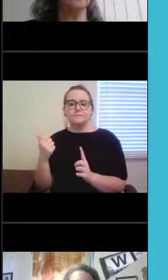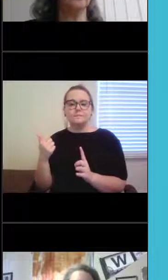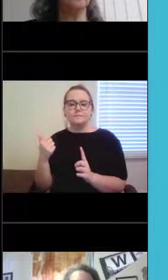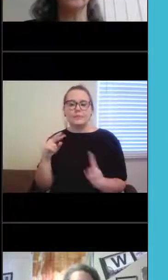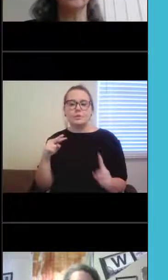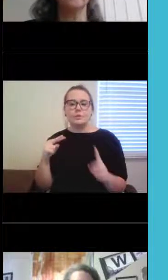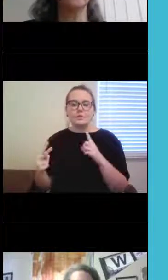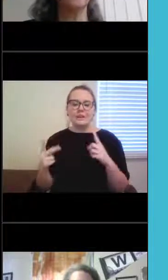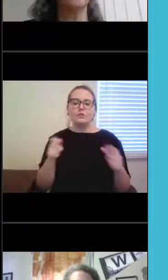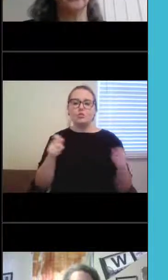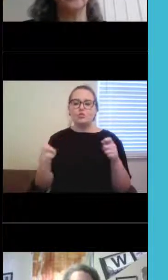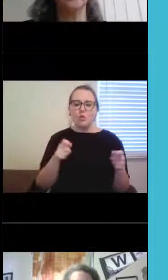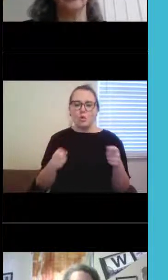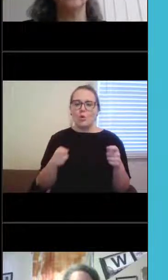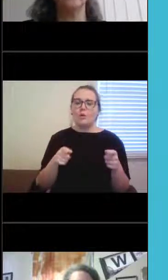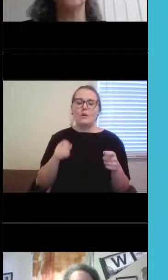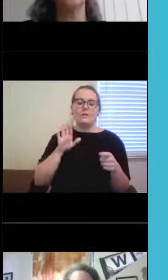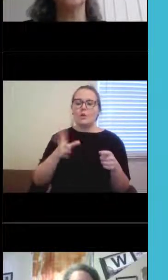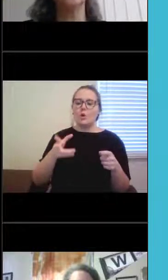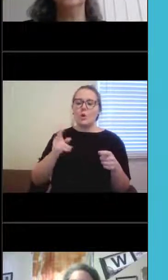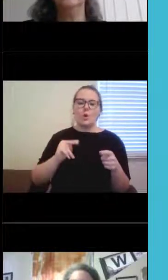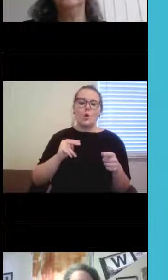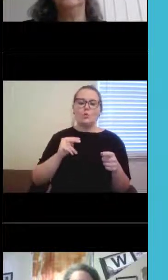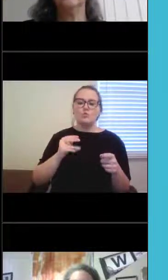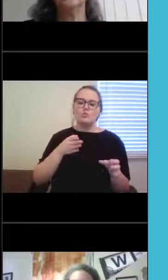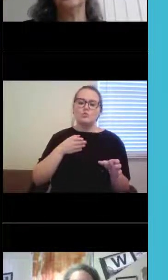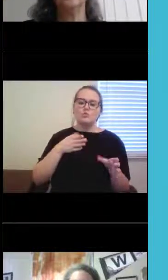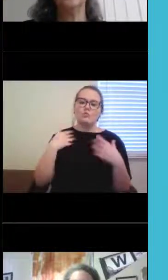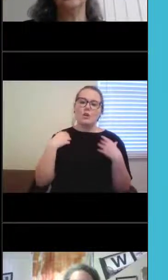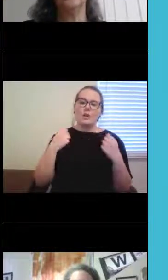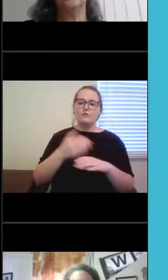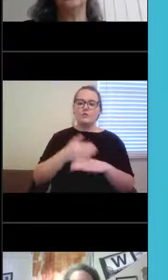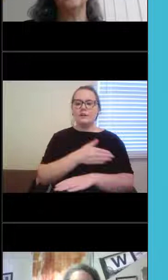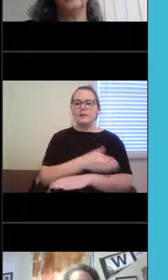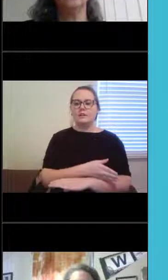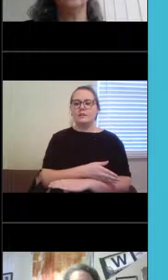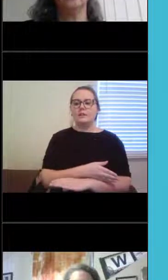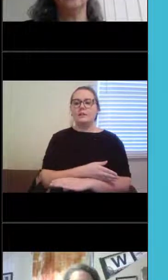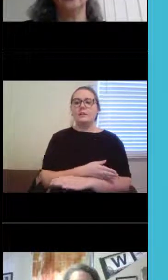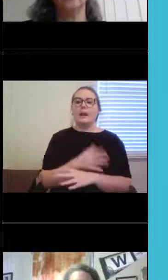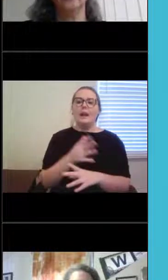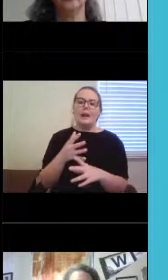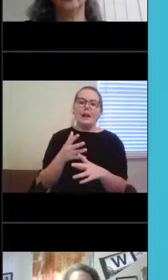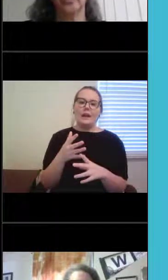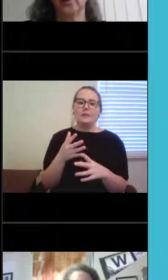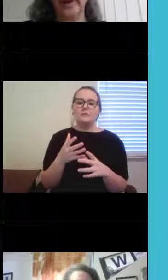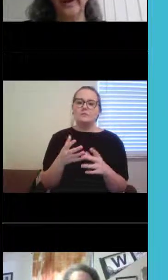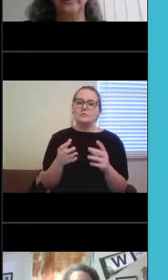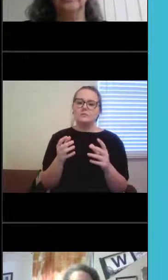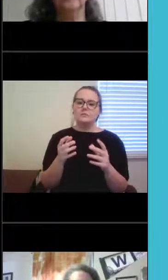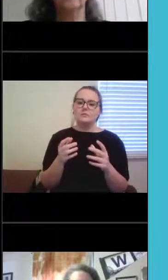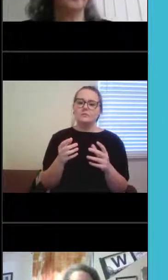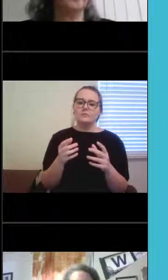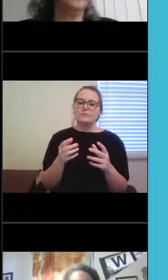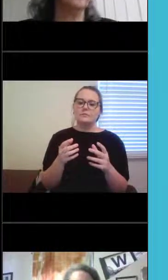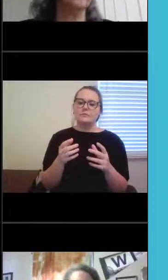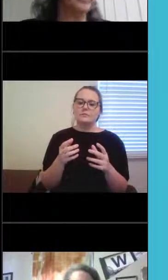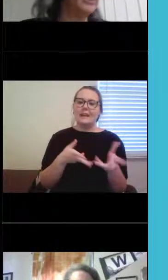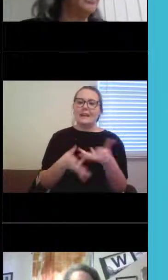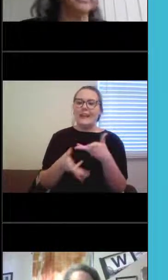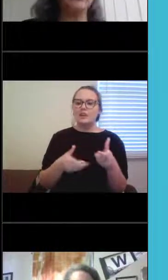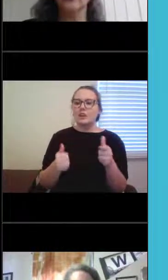perceiving control over one's own recovery, greater control, as well as engaging in adaptive forms of individual coping, or